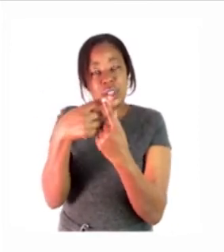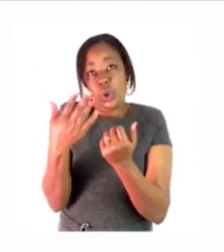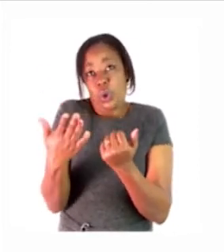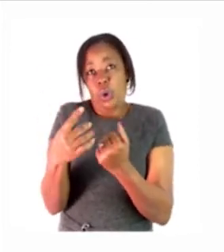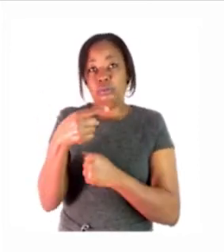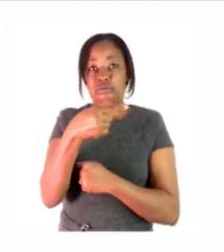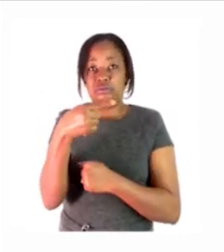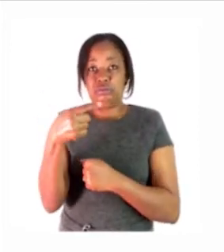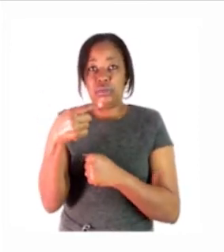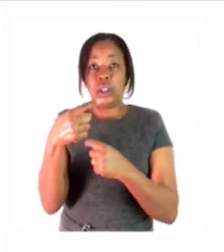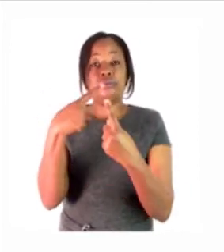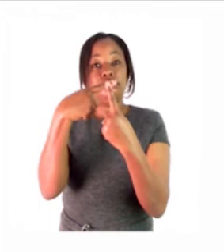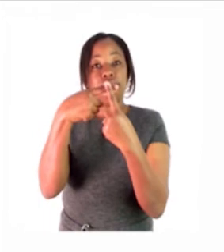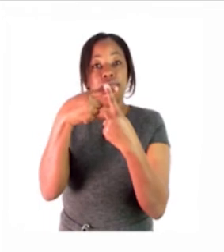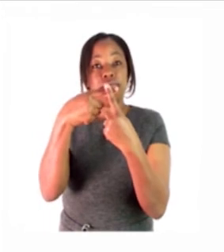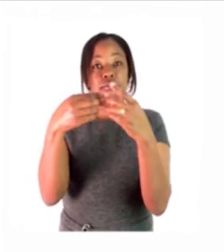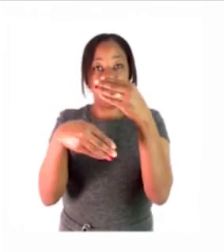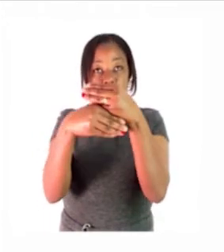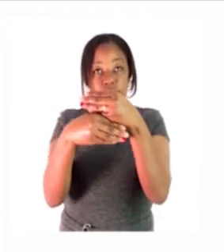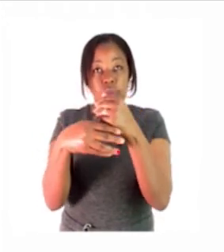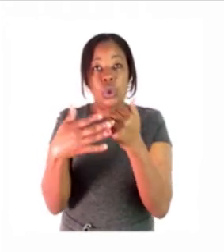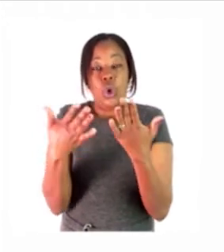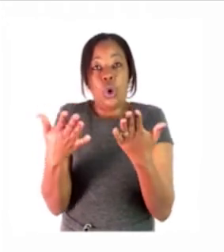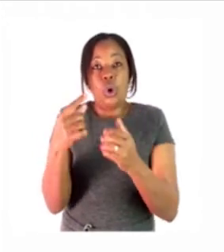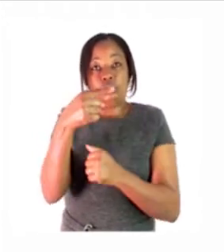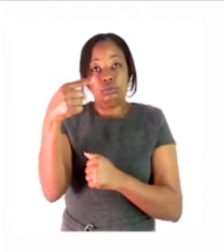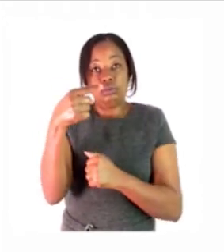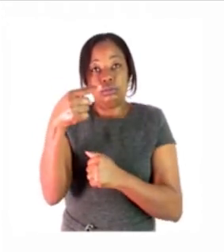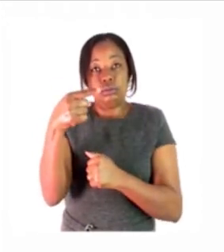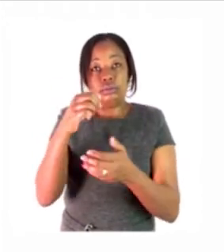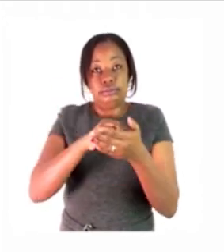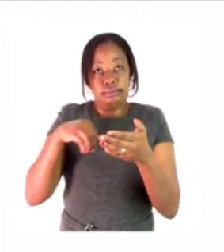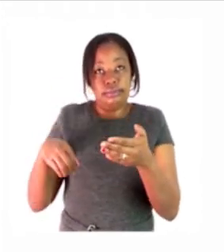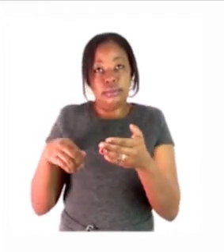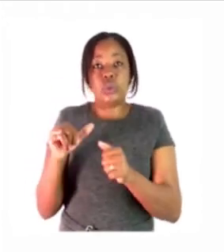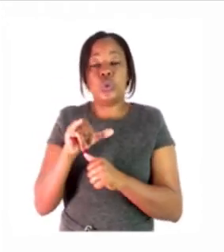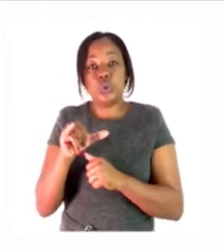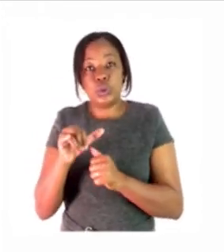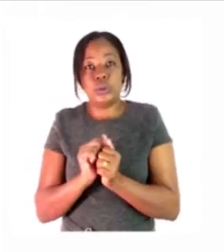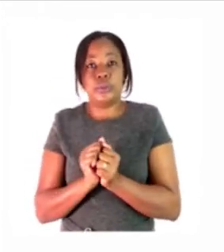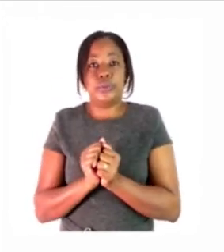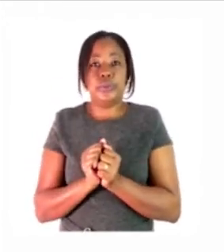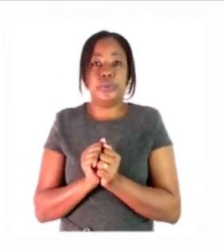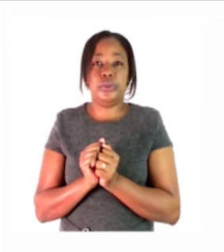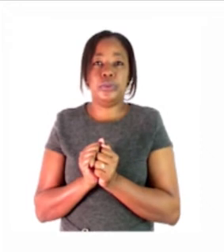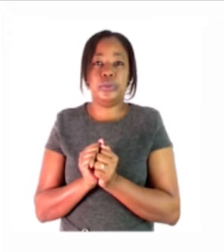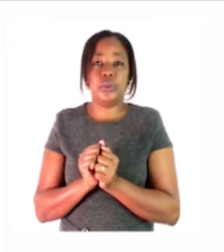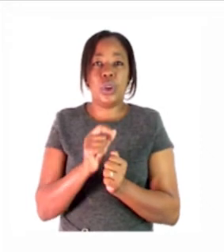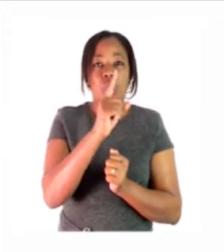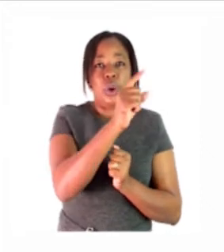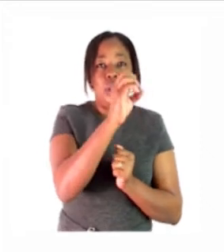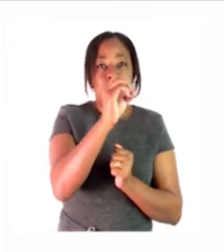I to use. Are we together? Okay, let's do the first one. There were